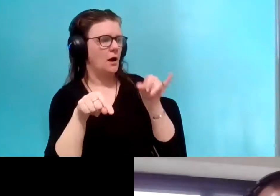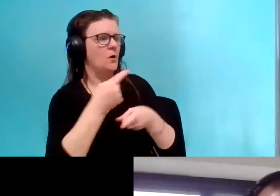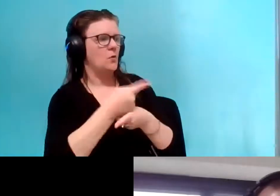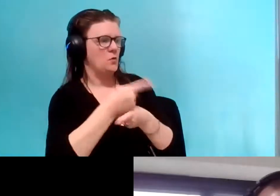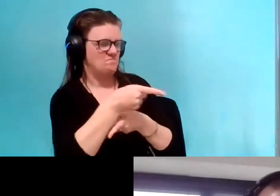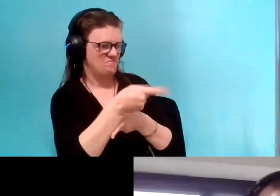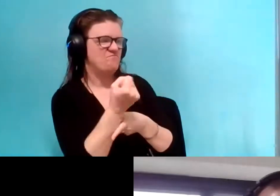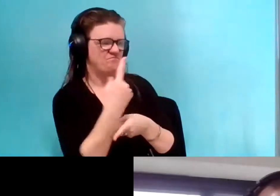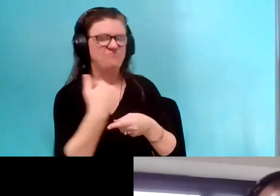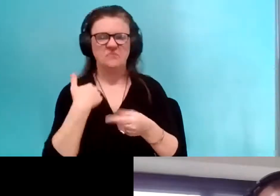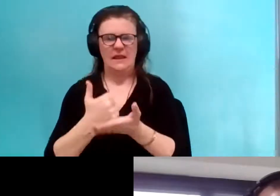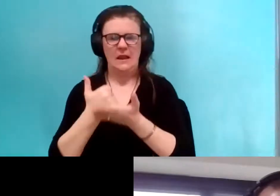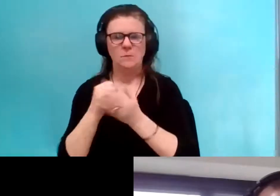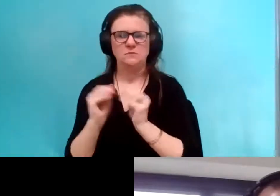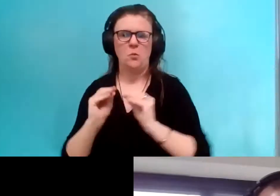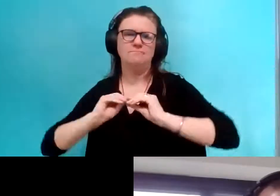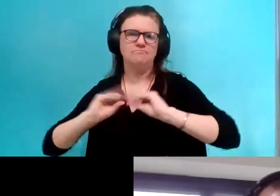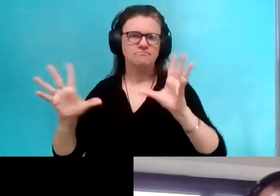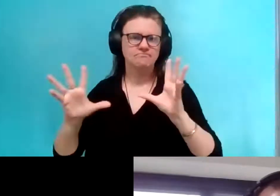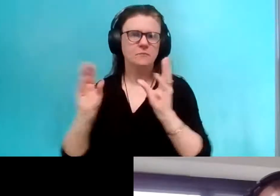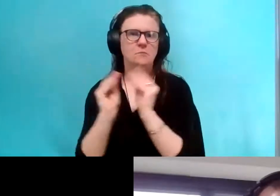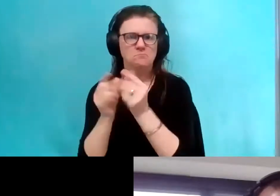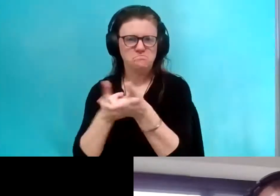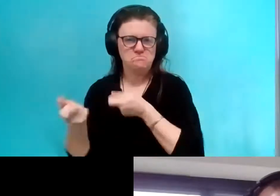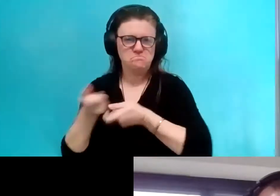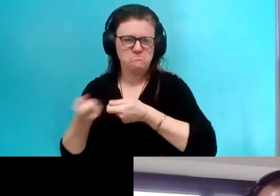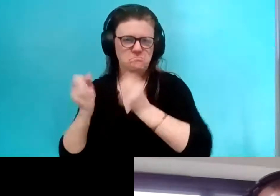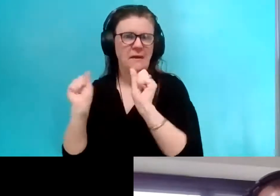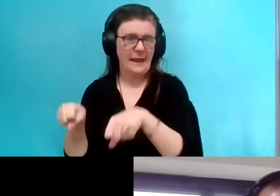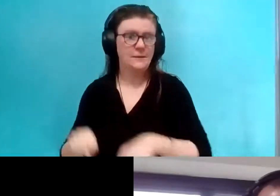to already extract a lot from existing data.